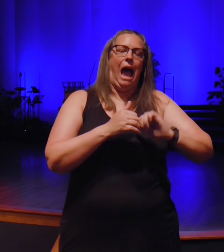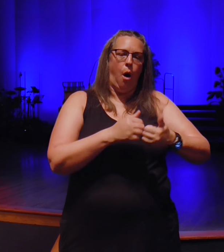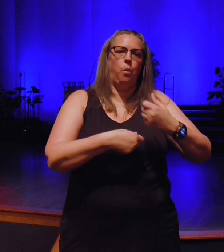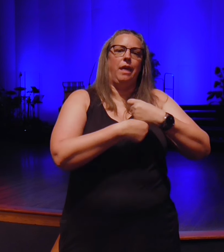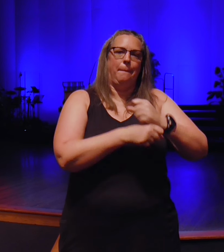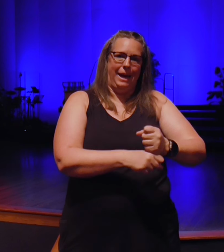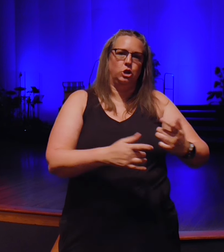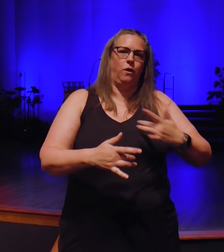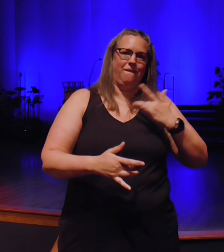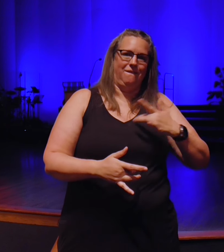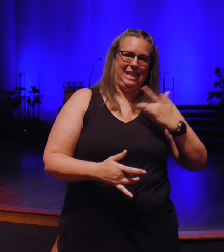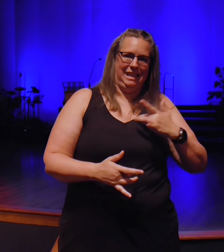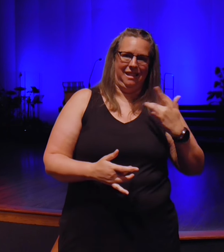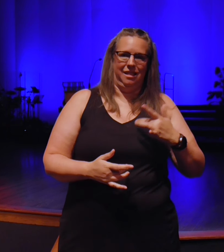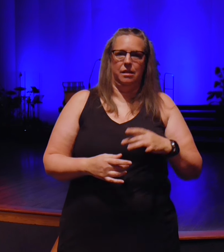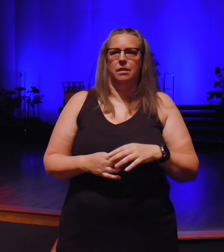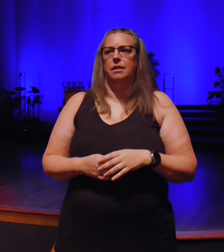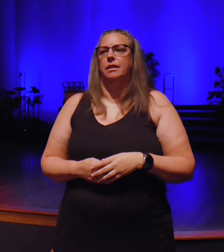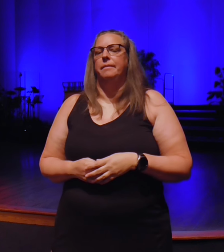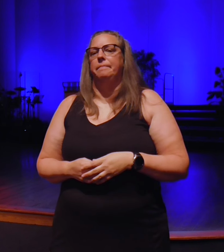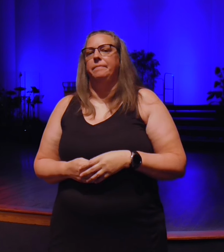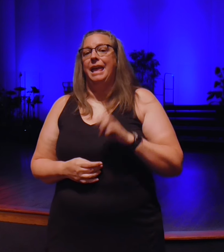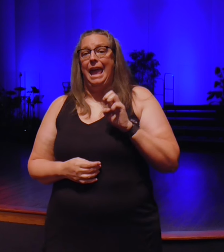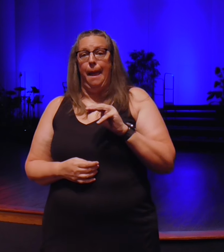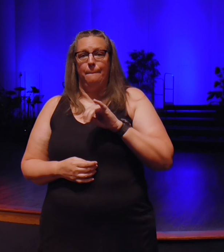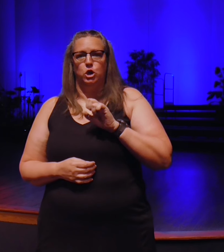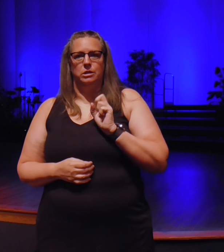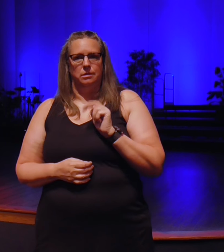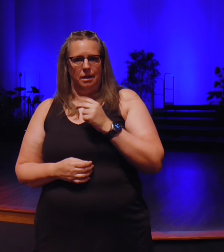loudly, I can't hear what you're saying.